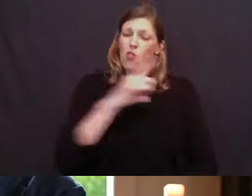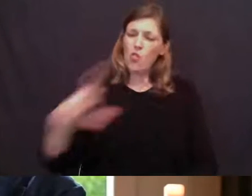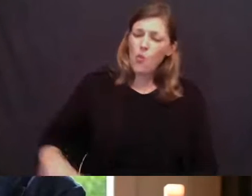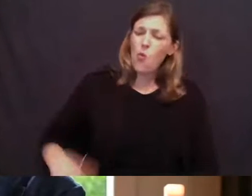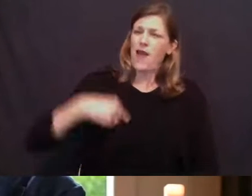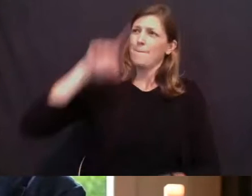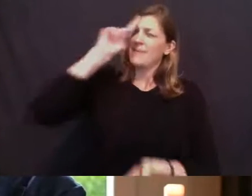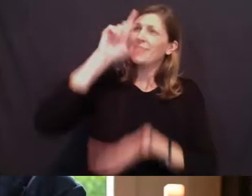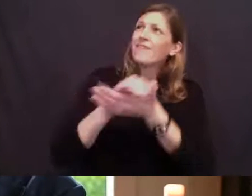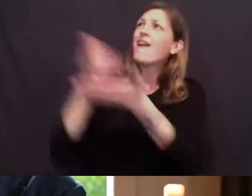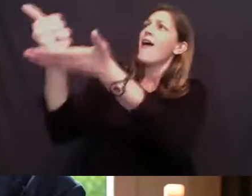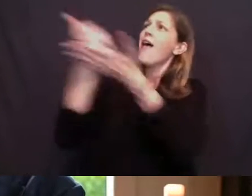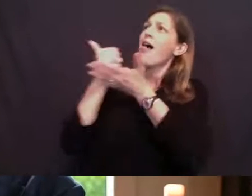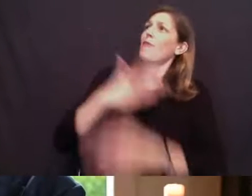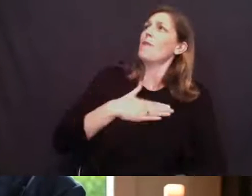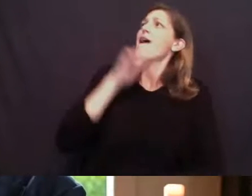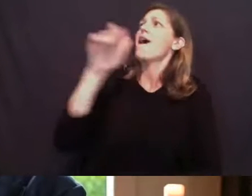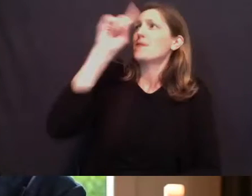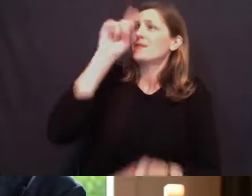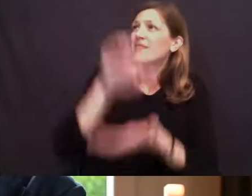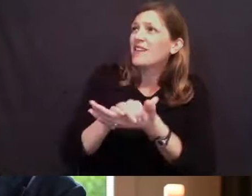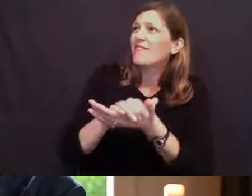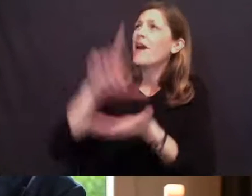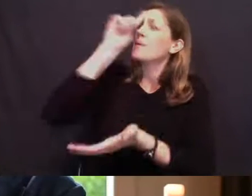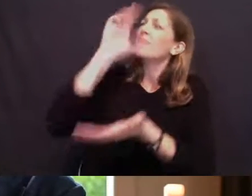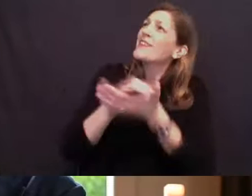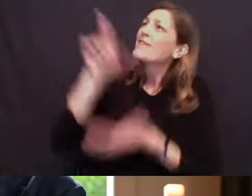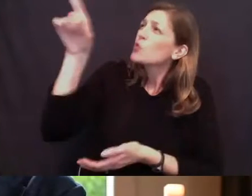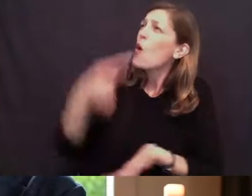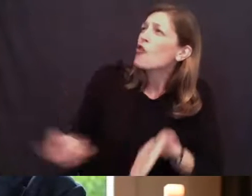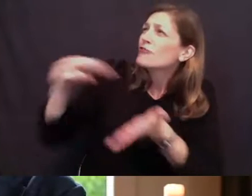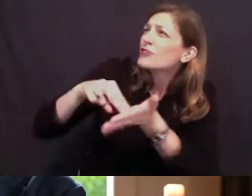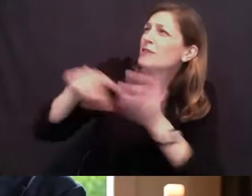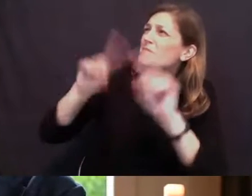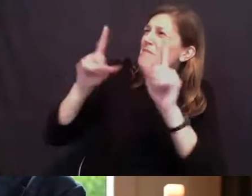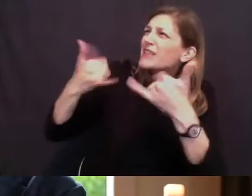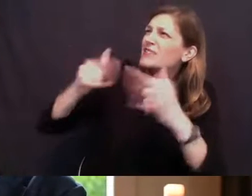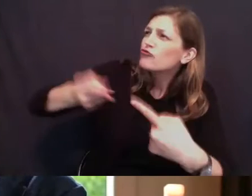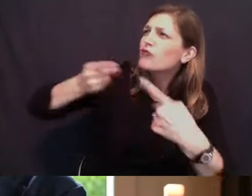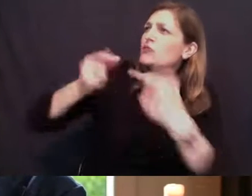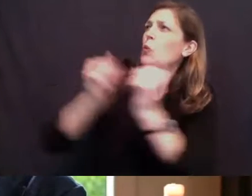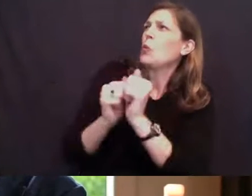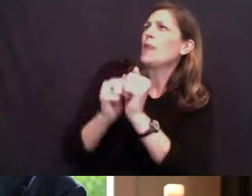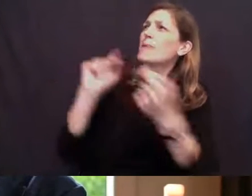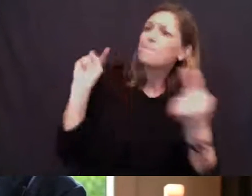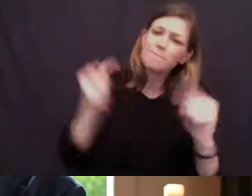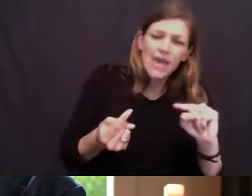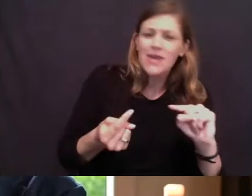unbelief. I believe that you are the resurrection, but listen, I still wrestle with pain. I still wrestle